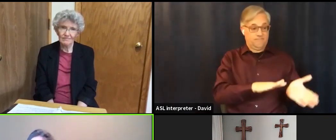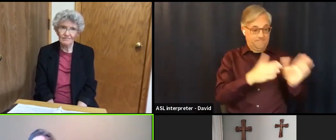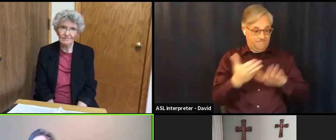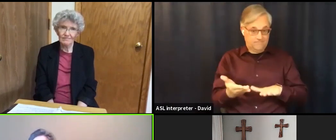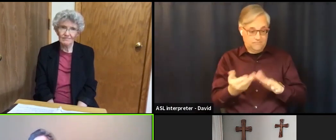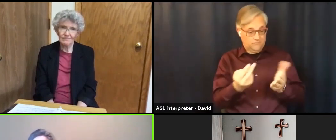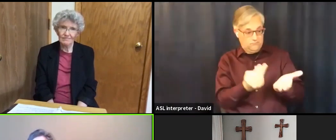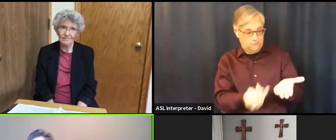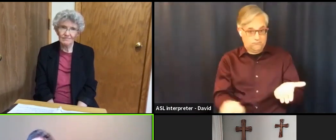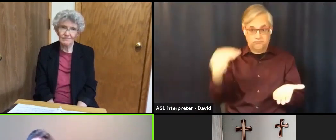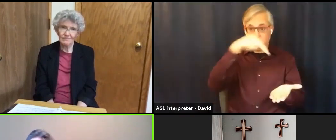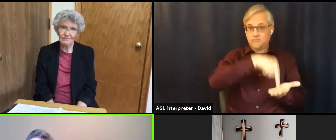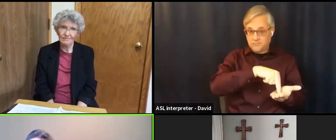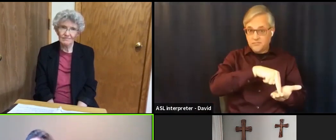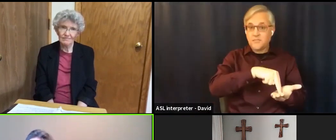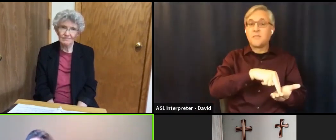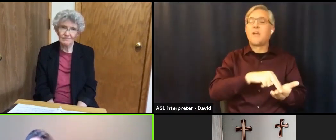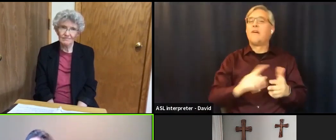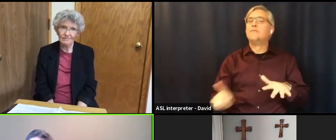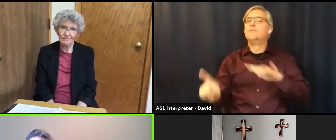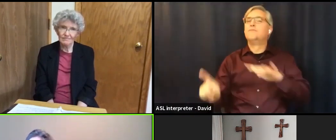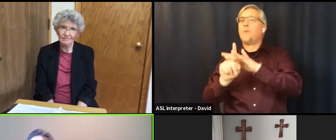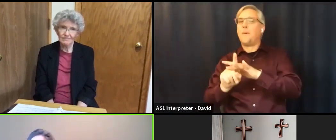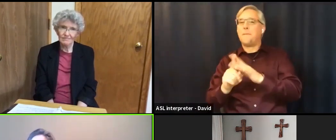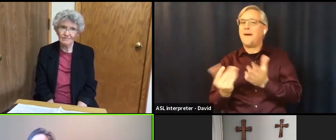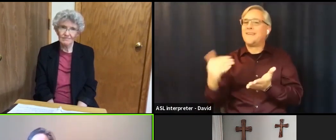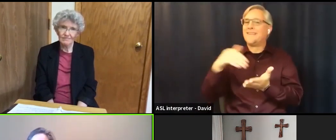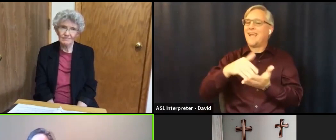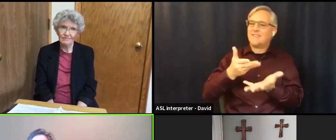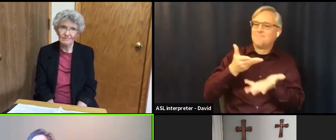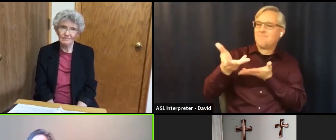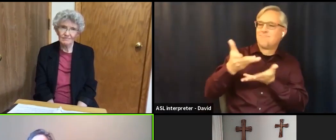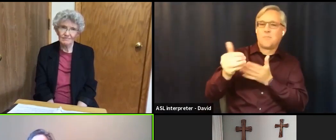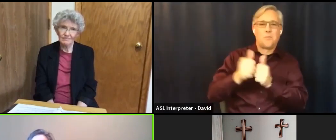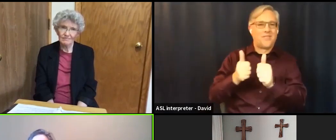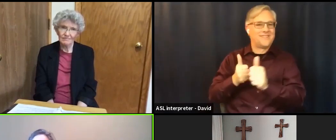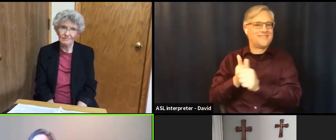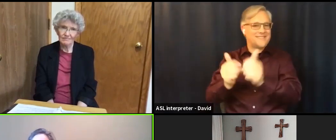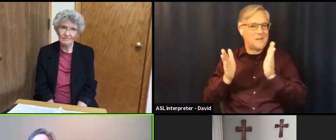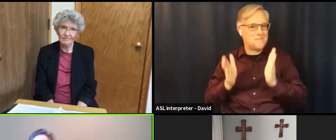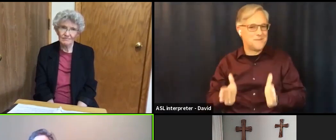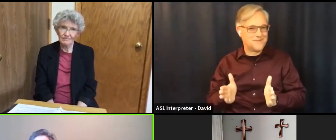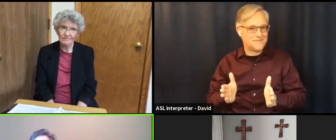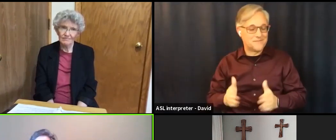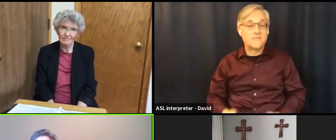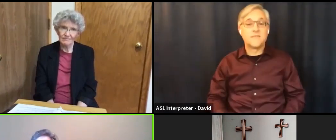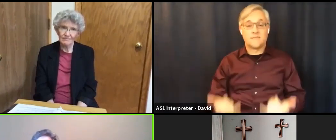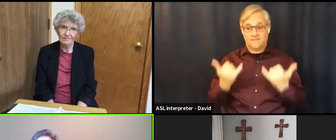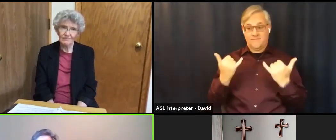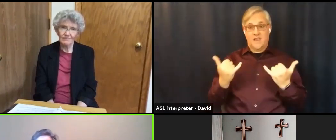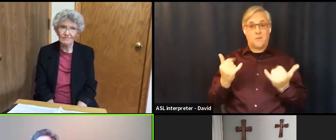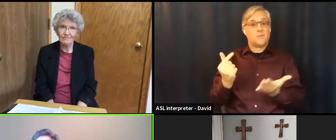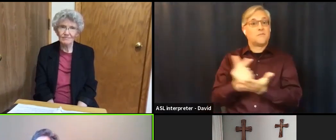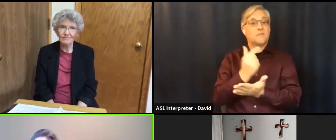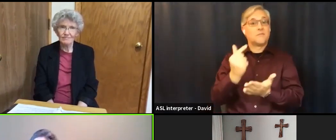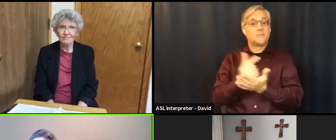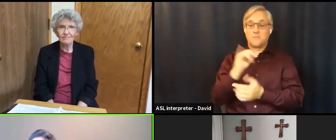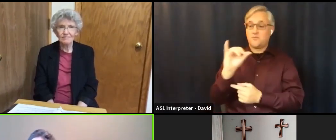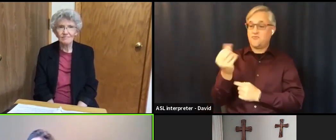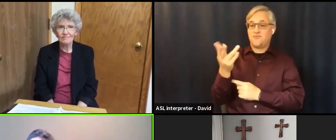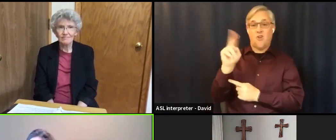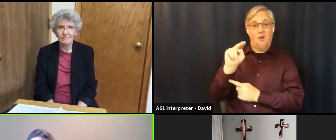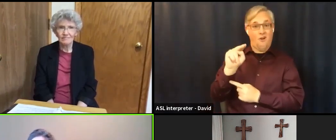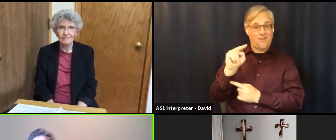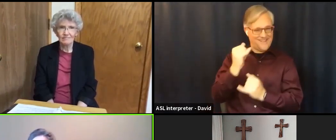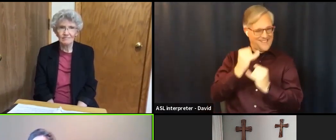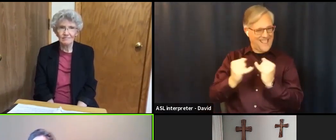after the resurrection. And today we finish out the end of the Gospel of John. It's the last